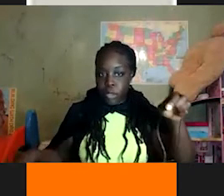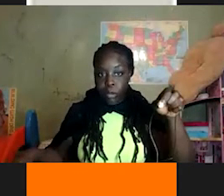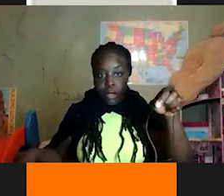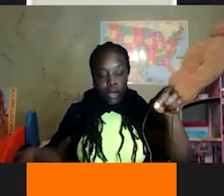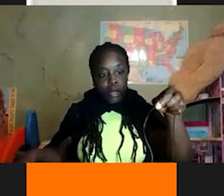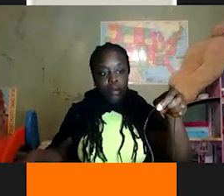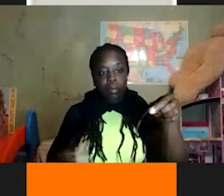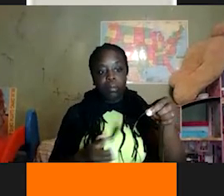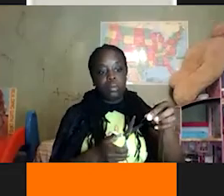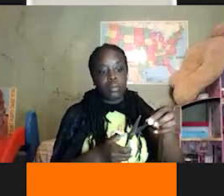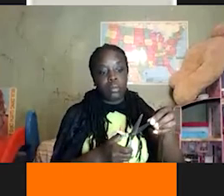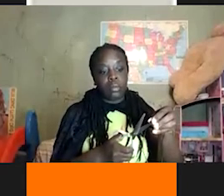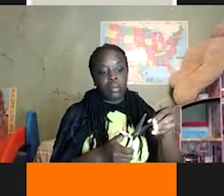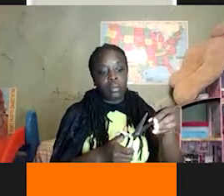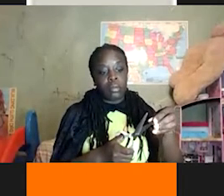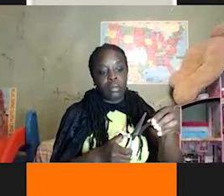And I'm gonna cut it.